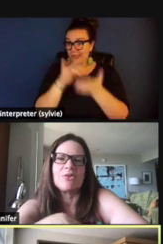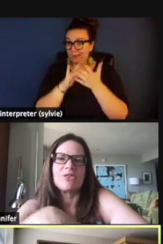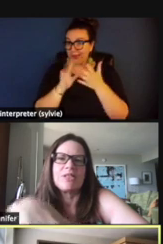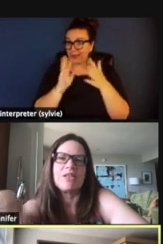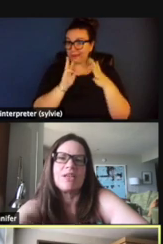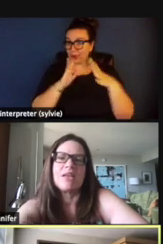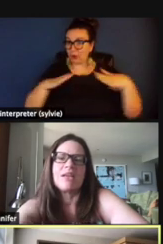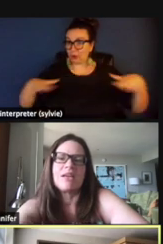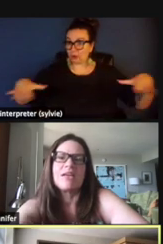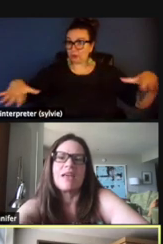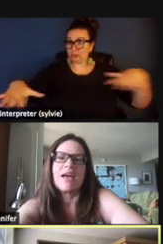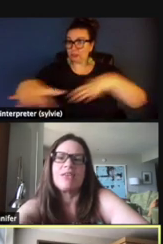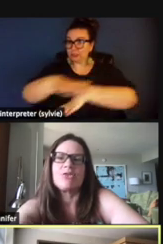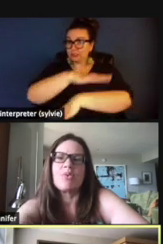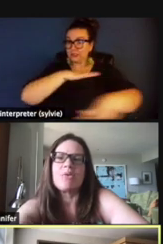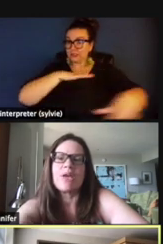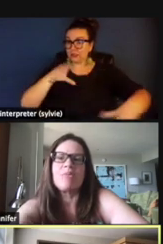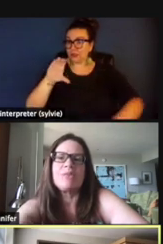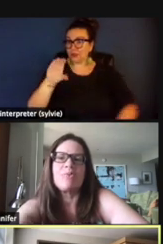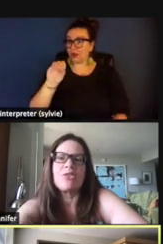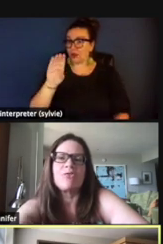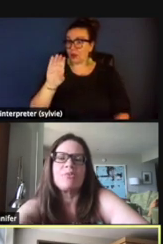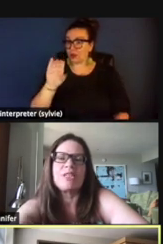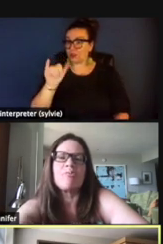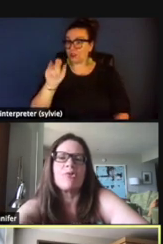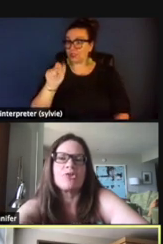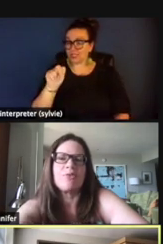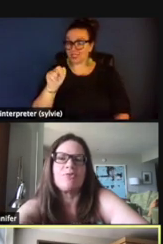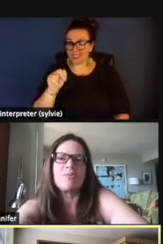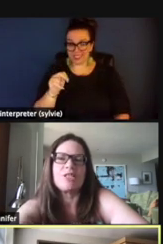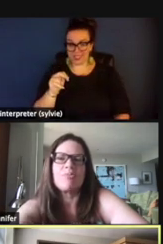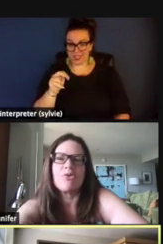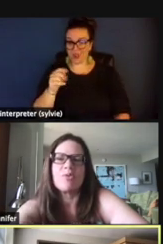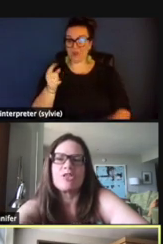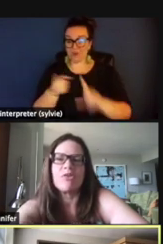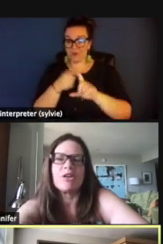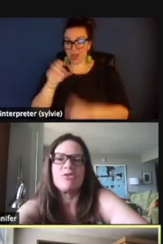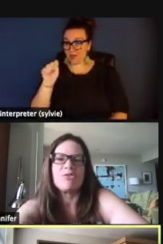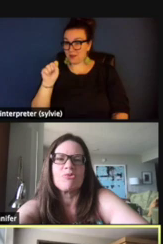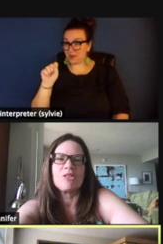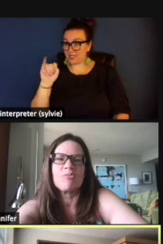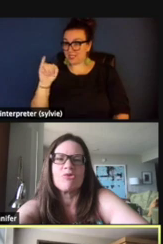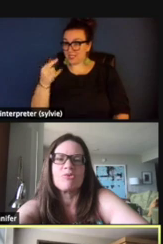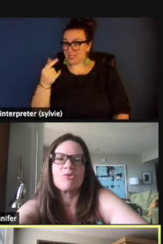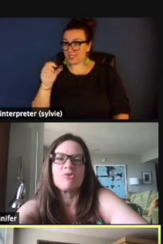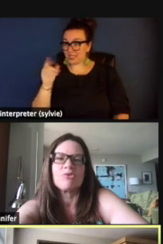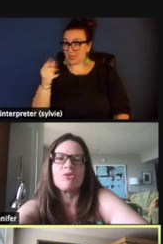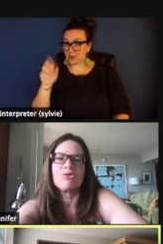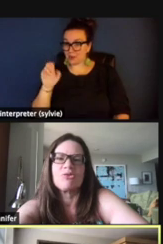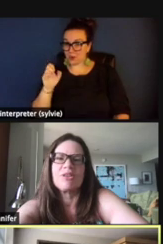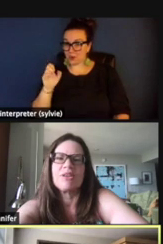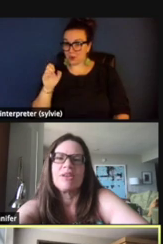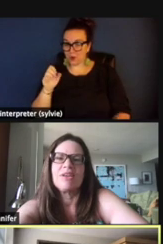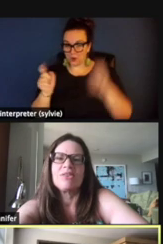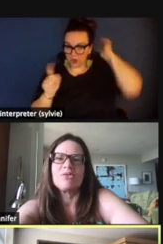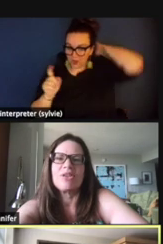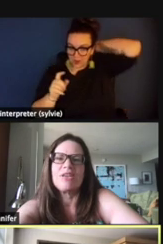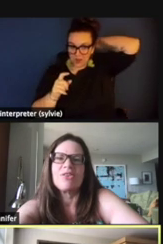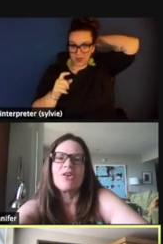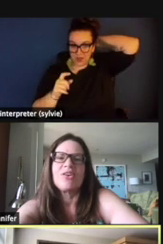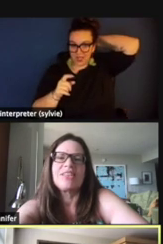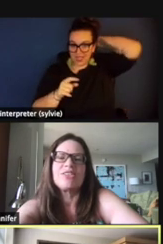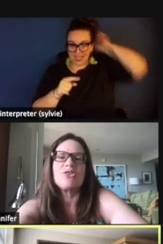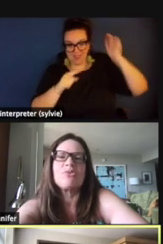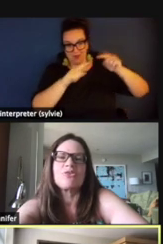Pacific Ocean. The ocean. Yeah, and so we went there from Singapore. So even from Singapore, which, Greg, can you show more Singapore is with your little cursor thing, is over